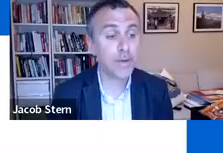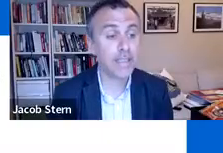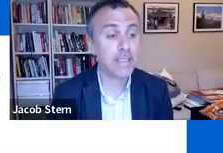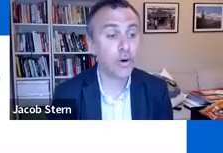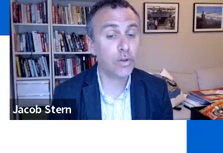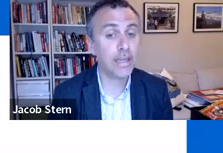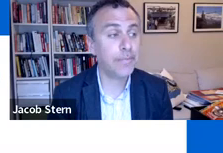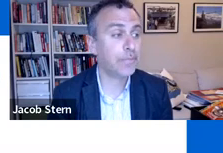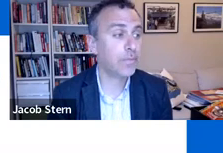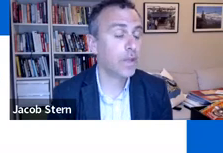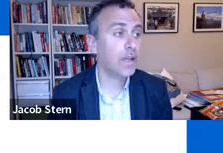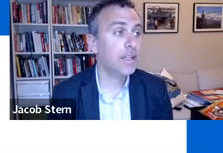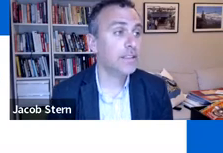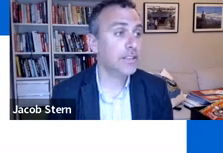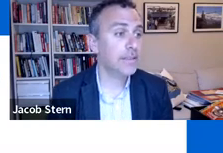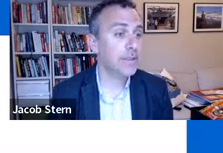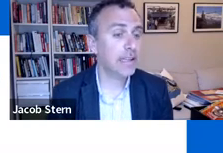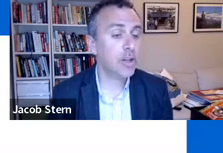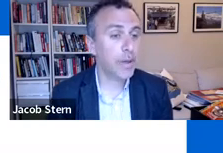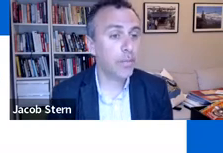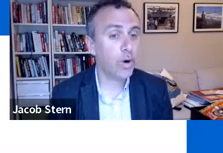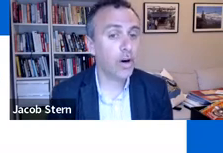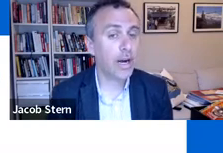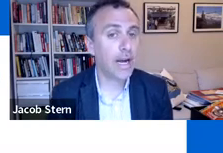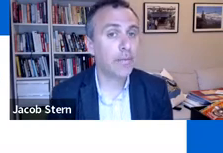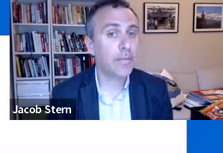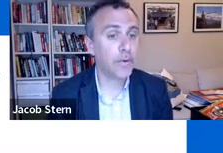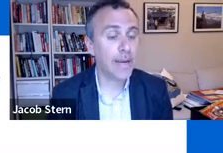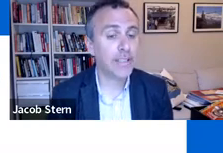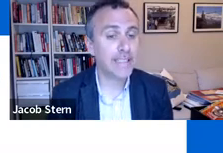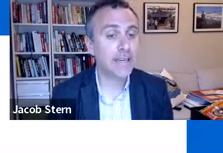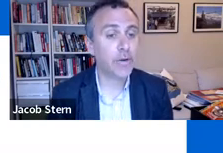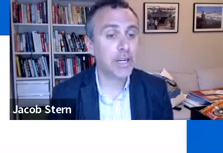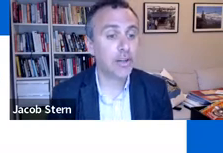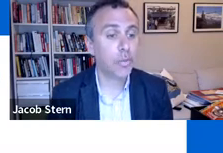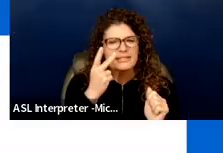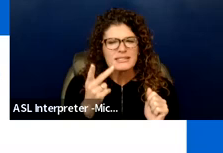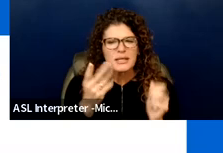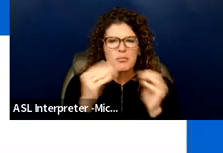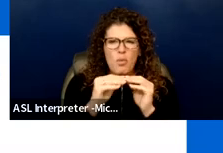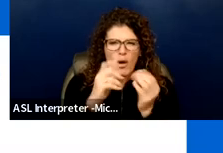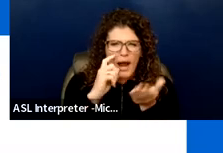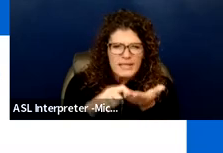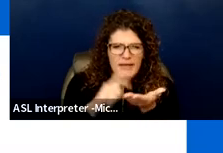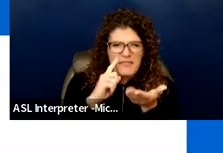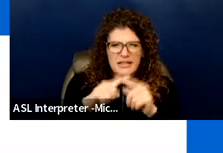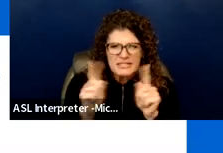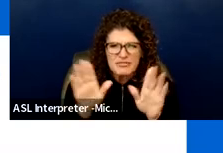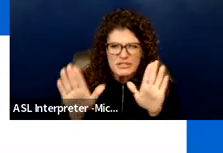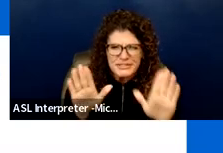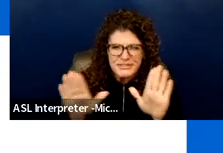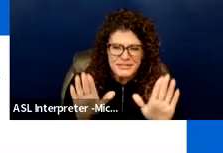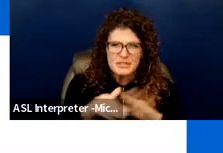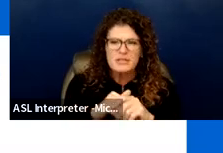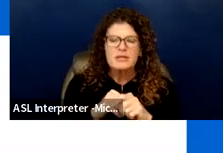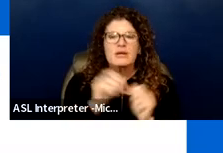important responses only. So you see, we see a little bit more, we're able to distinguish a little bit more between the responses here.